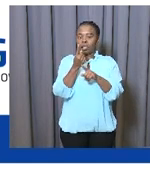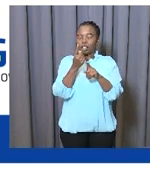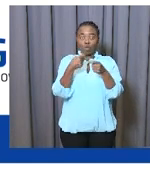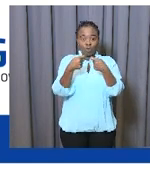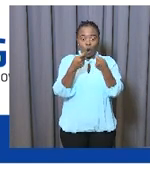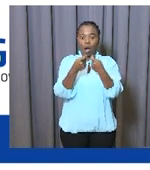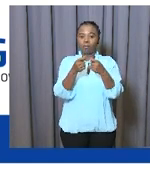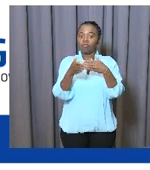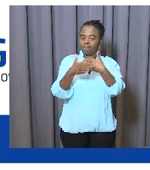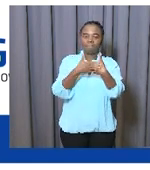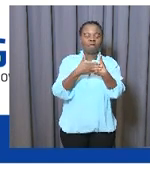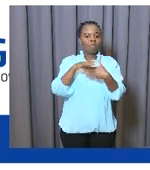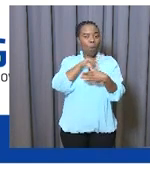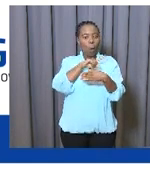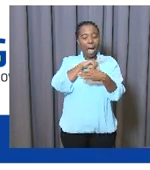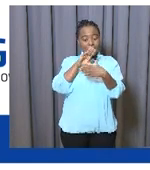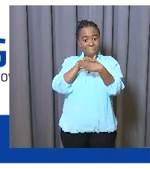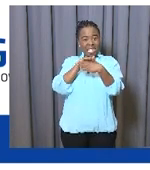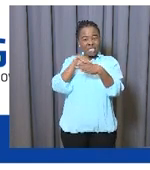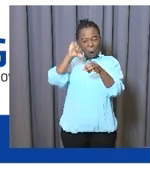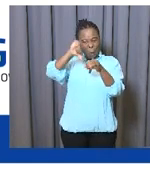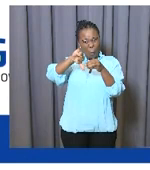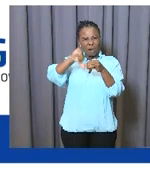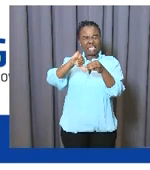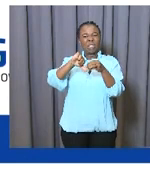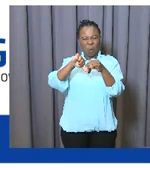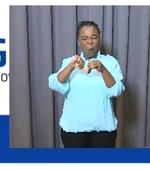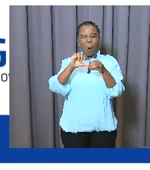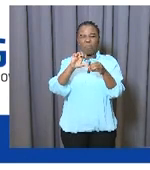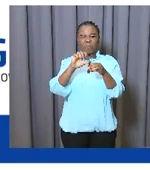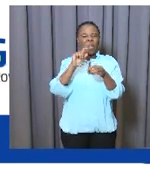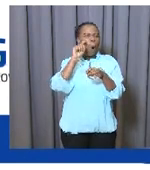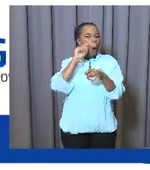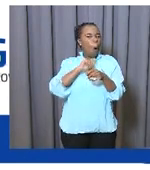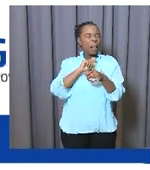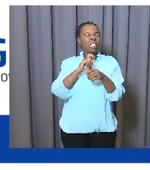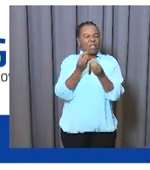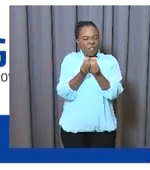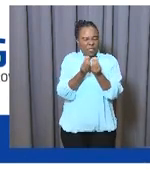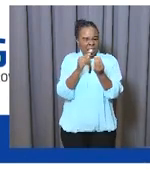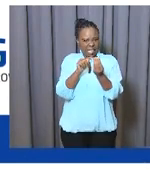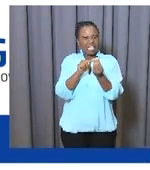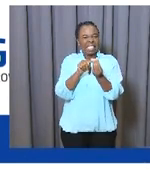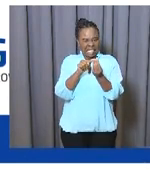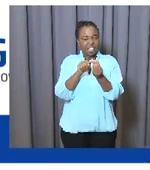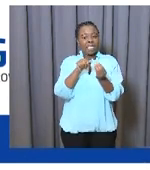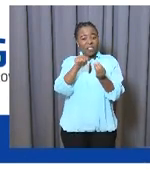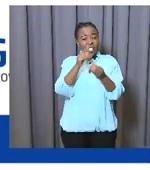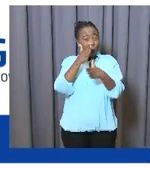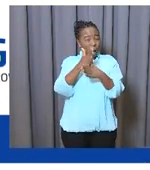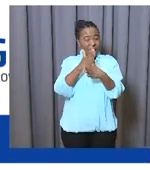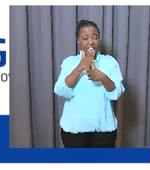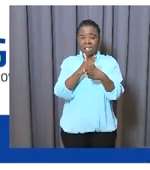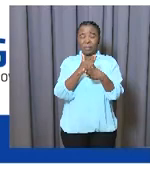shop because they are selling rotten meat or expired foodstuff. This is the work outside COVID.